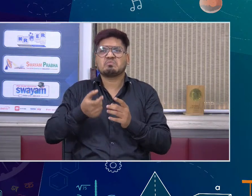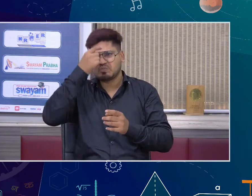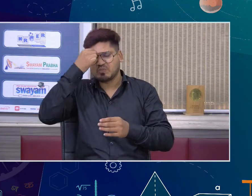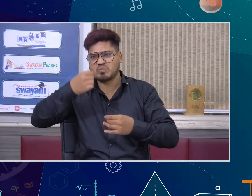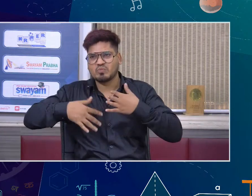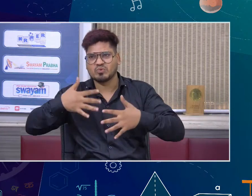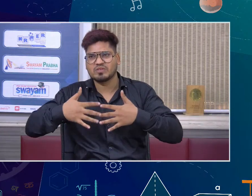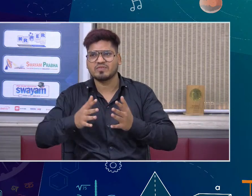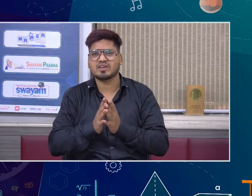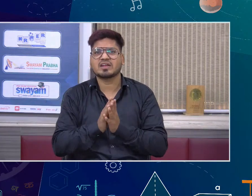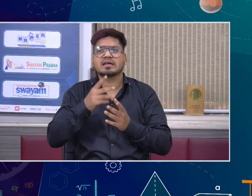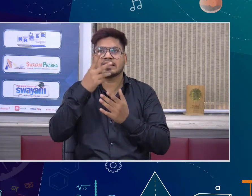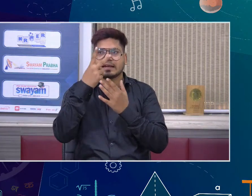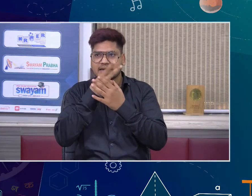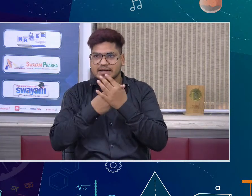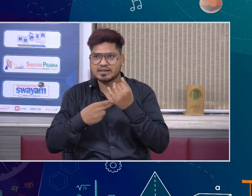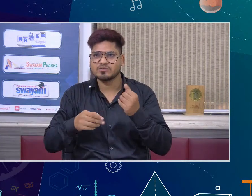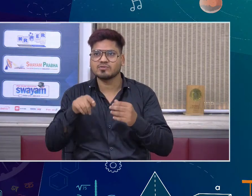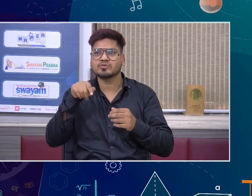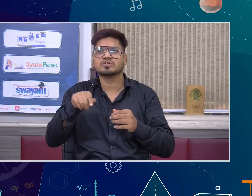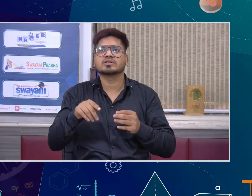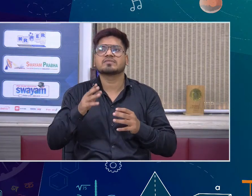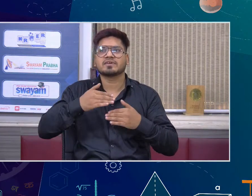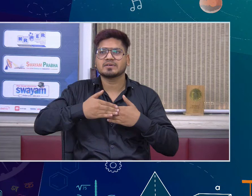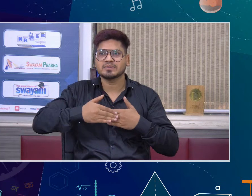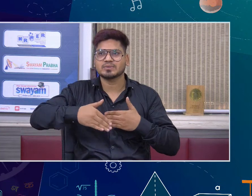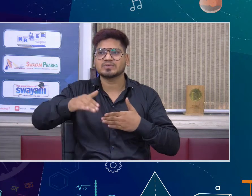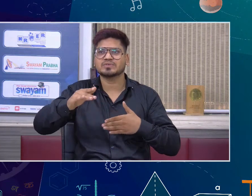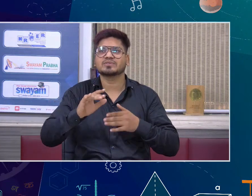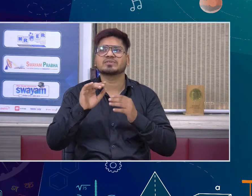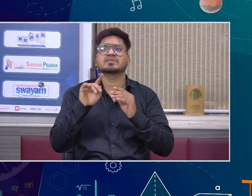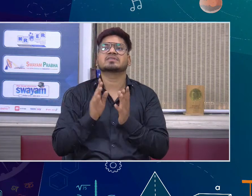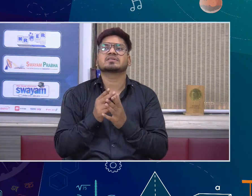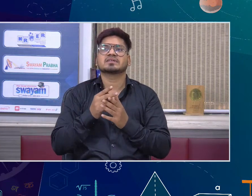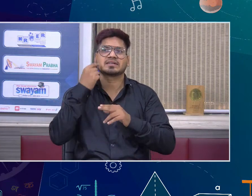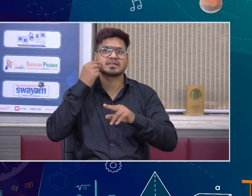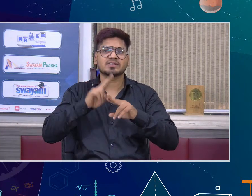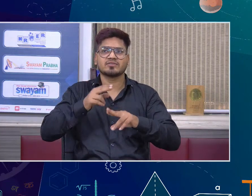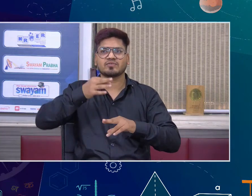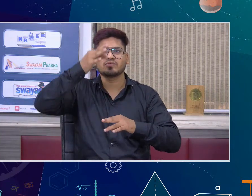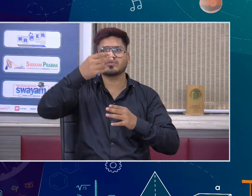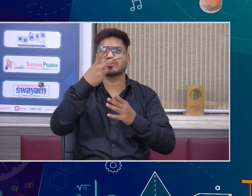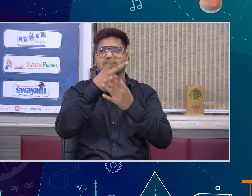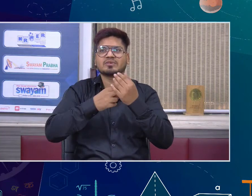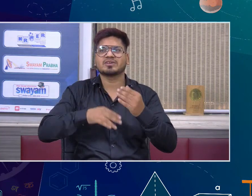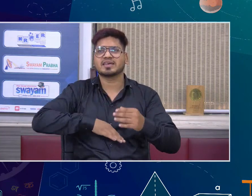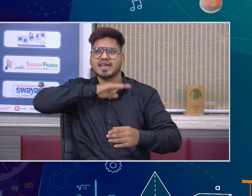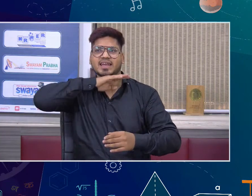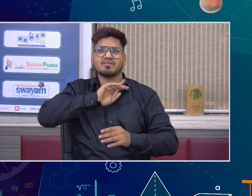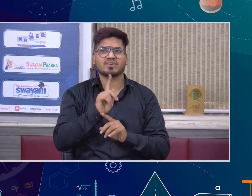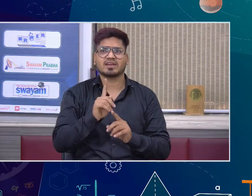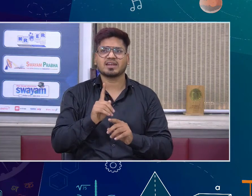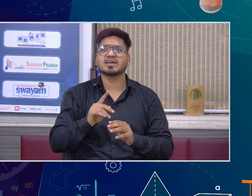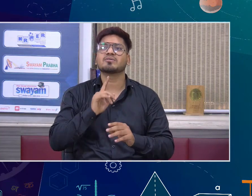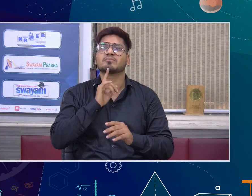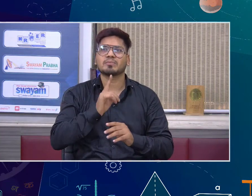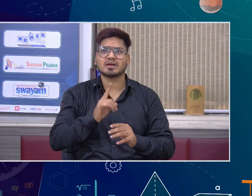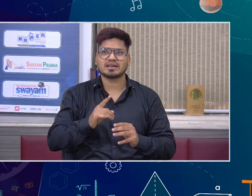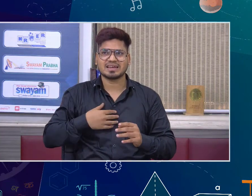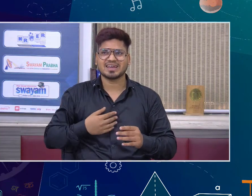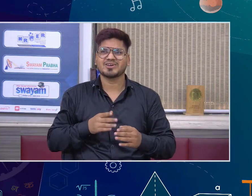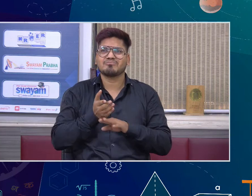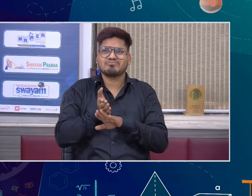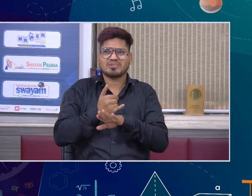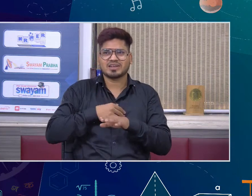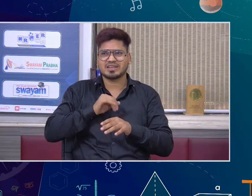inclusive setup. As what in our country treated inclusive setup, that is not enough now because I were already